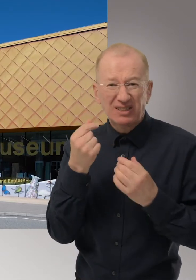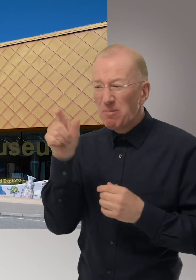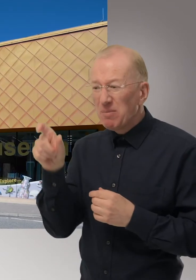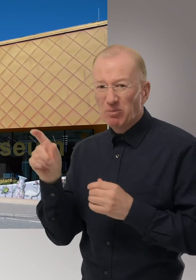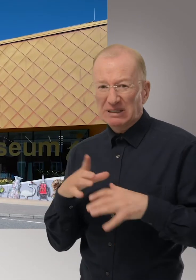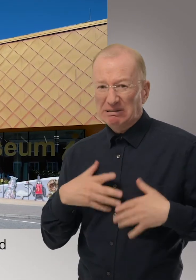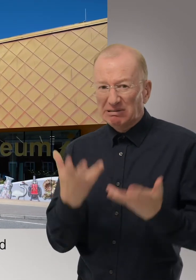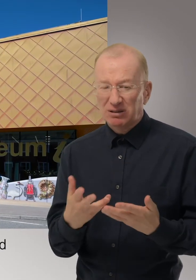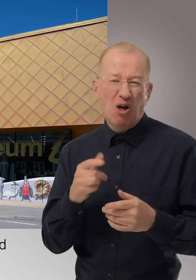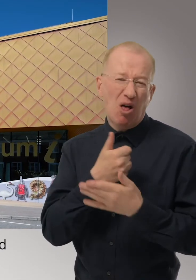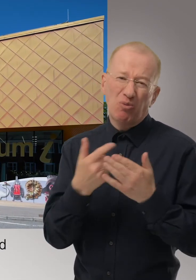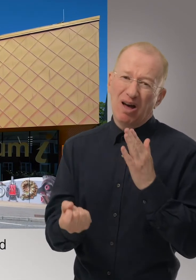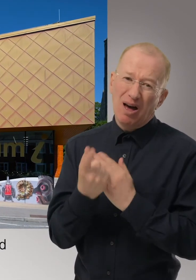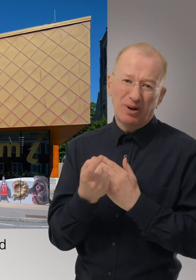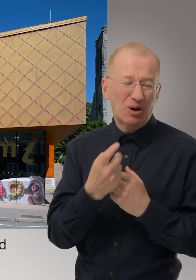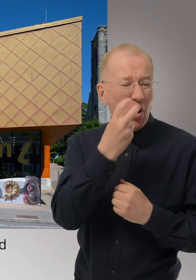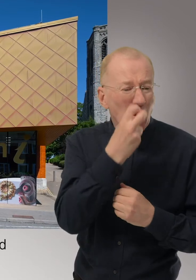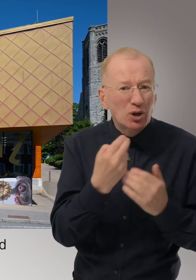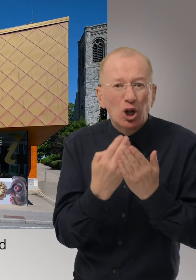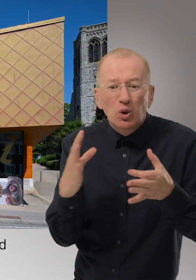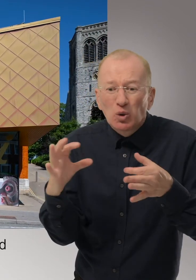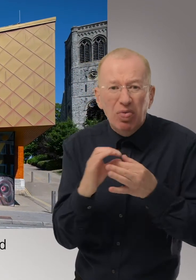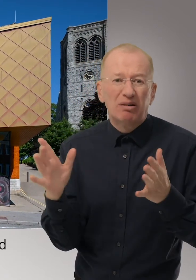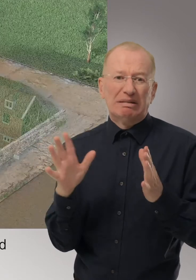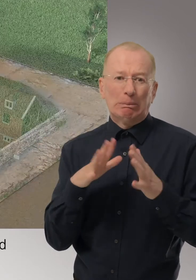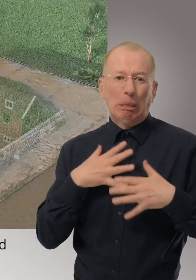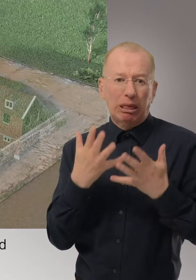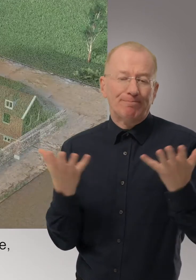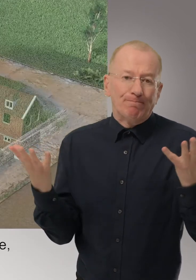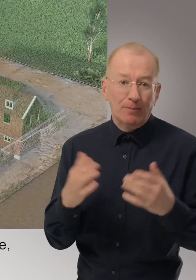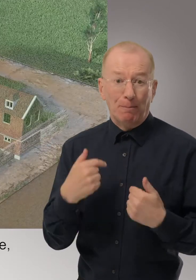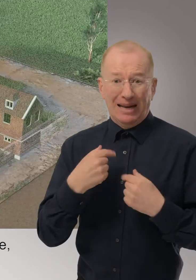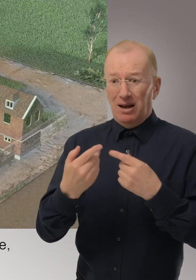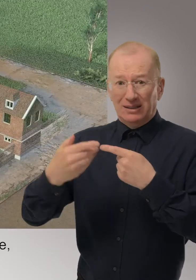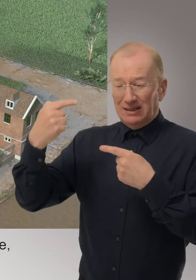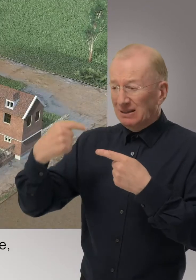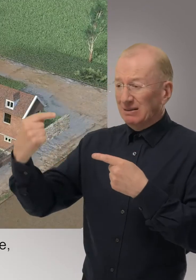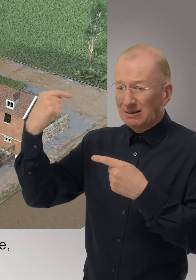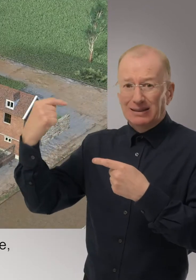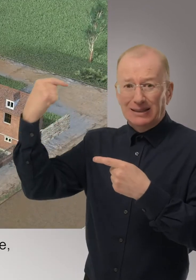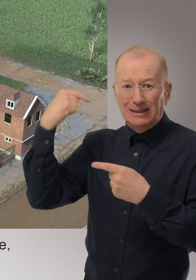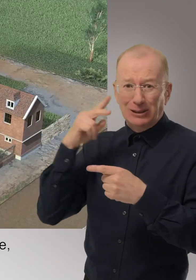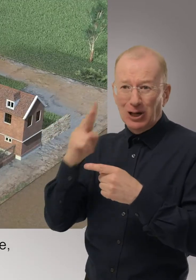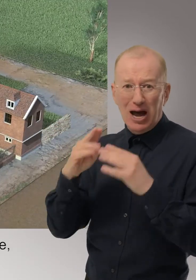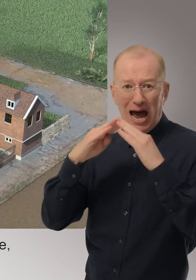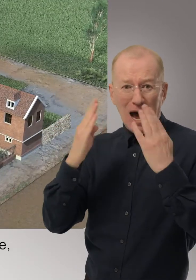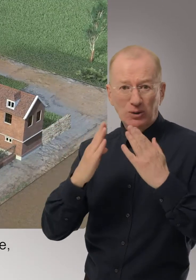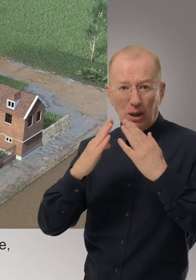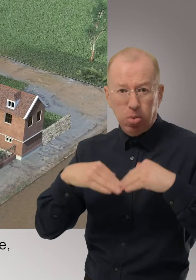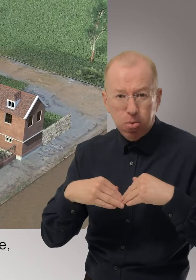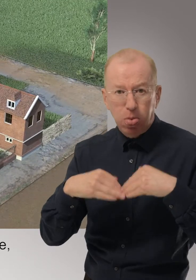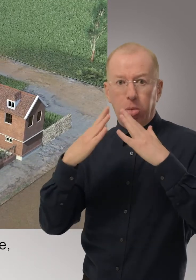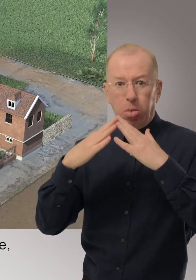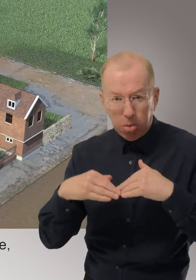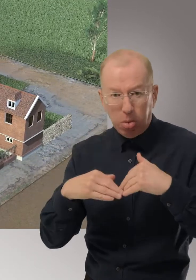it, as often happens when the old and new are put together. But I have watched the new replace or add to the old for